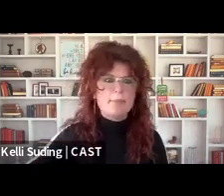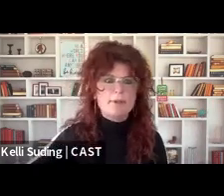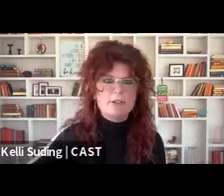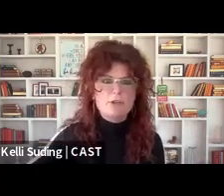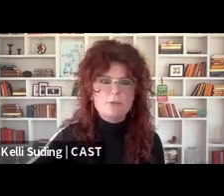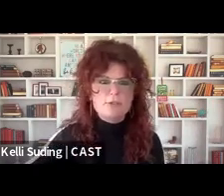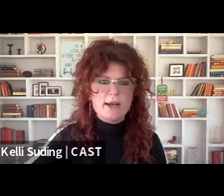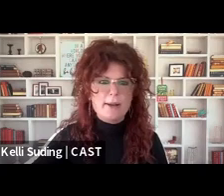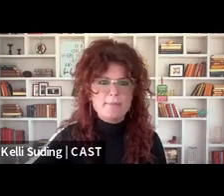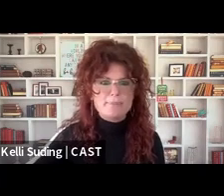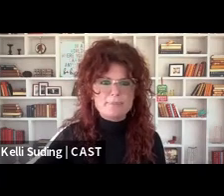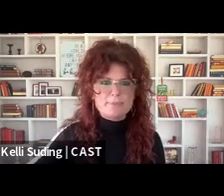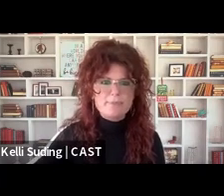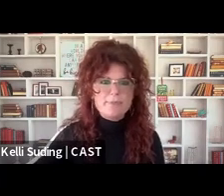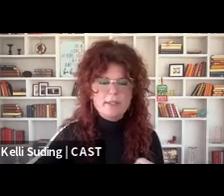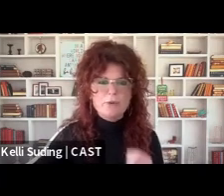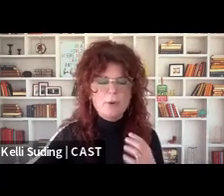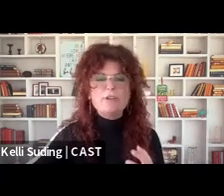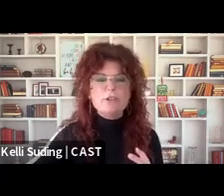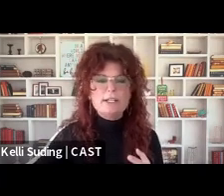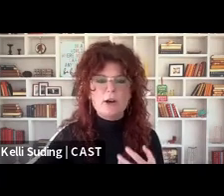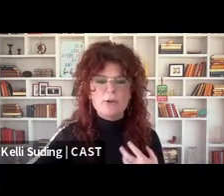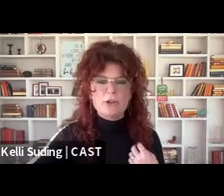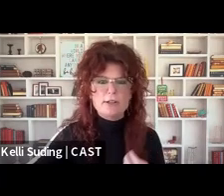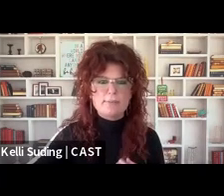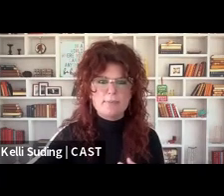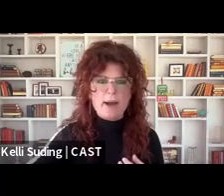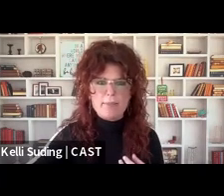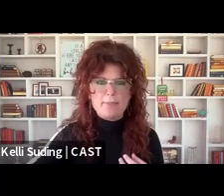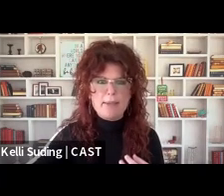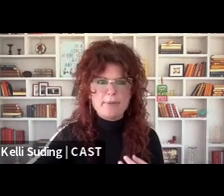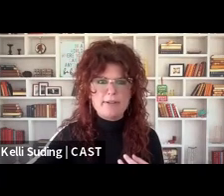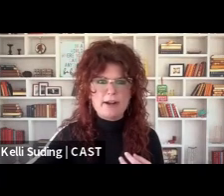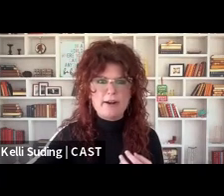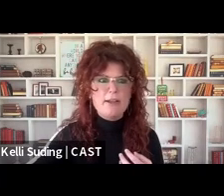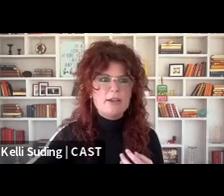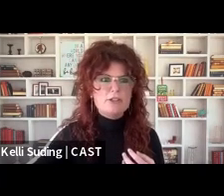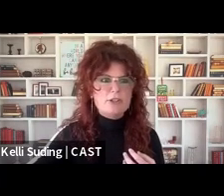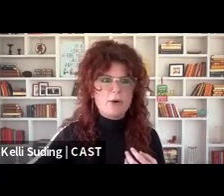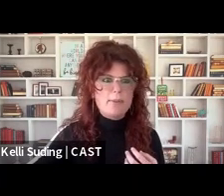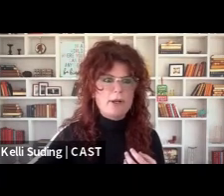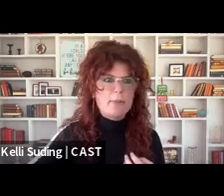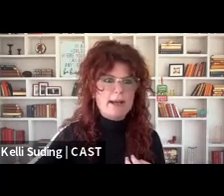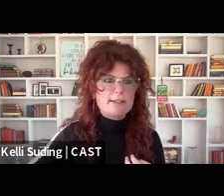would use, wherever you need to go, you're going to pipe into there.